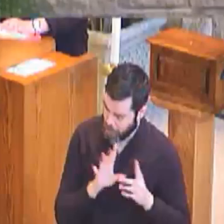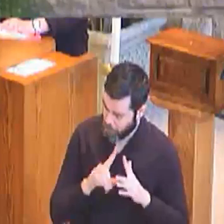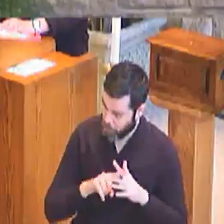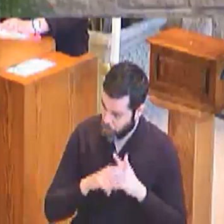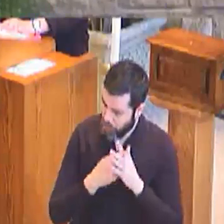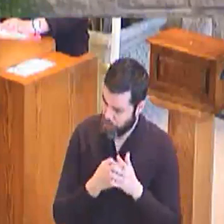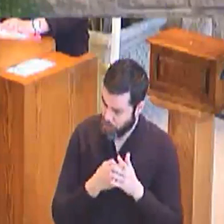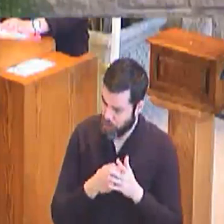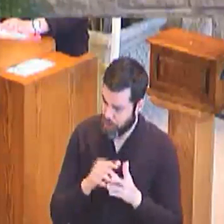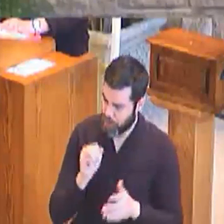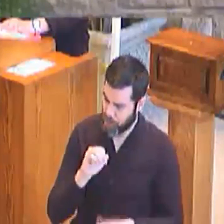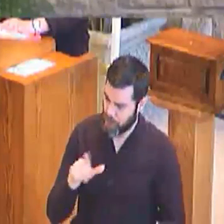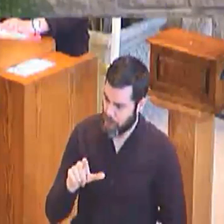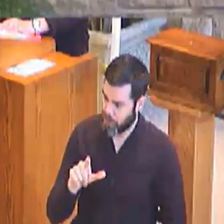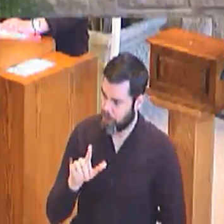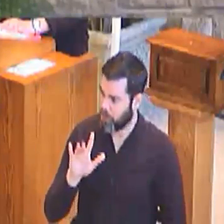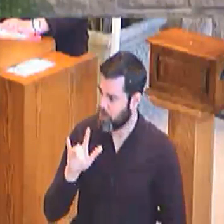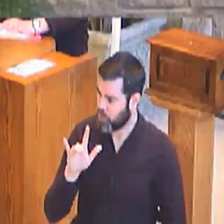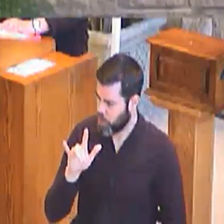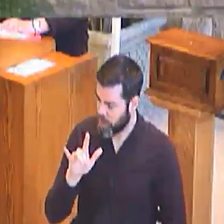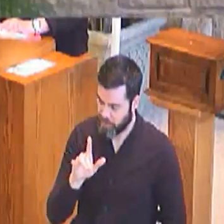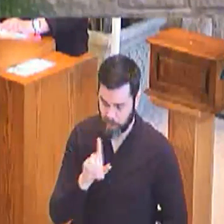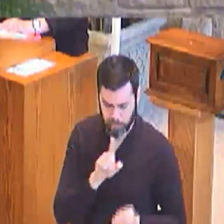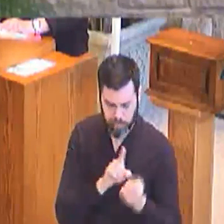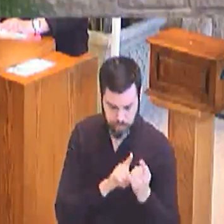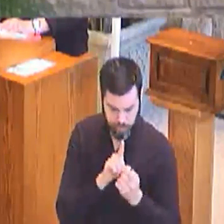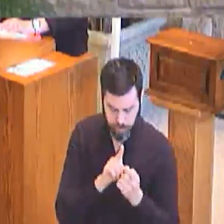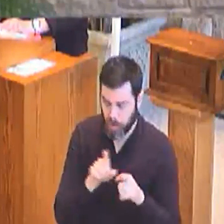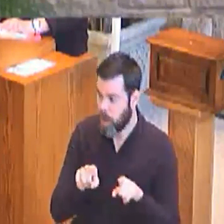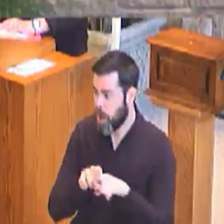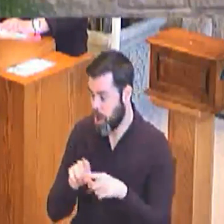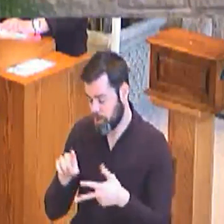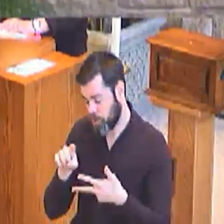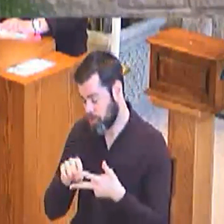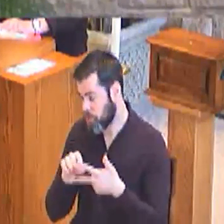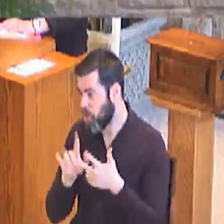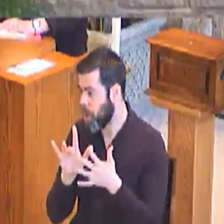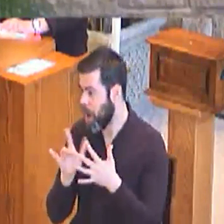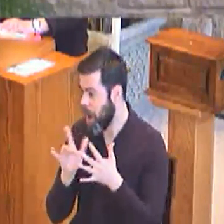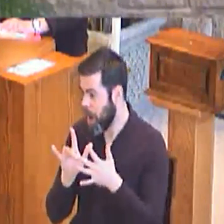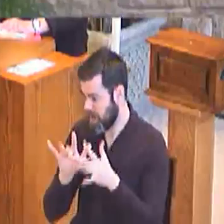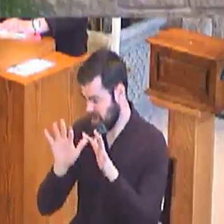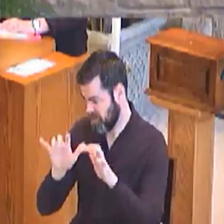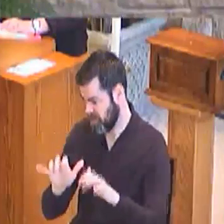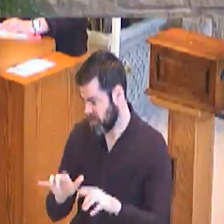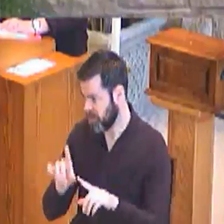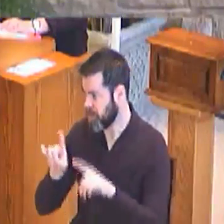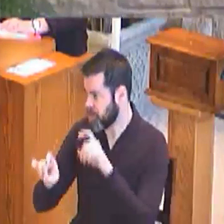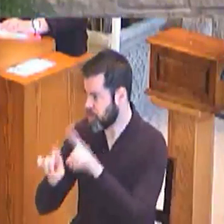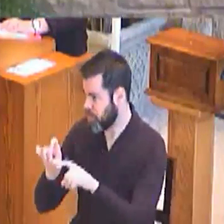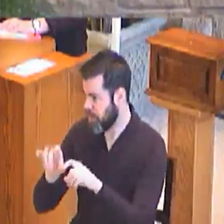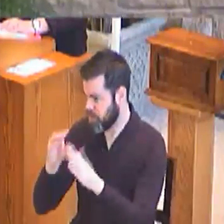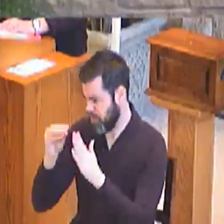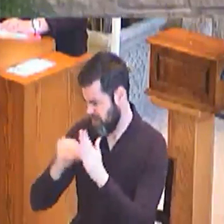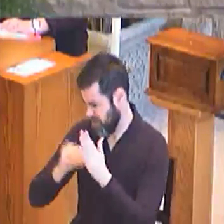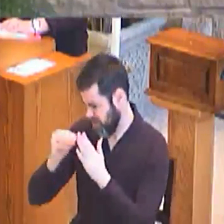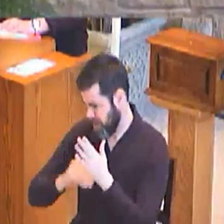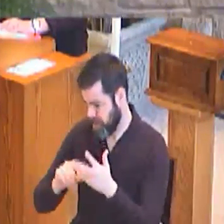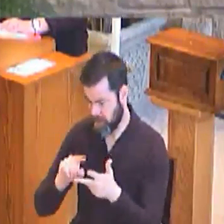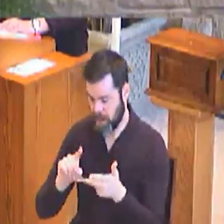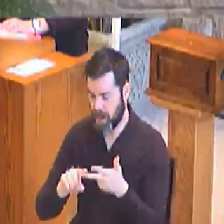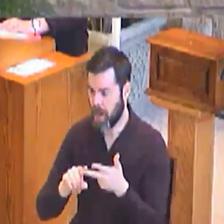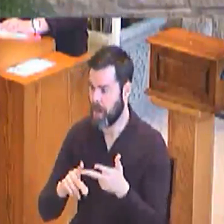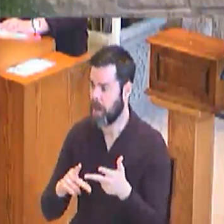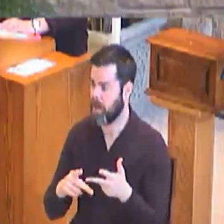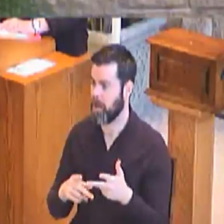25th. For the streamers, there's the online or written surveys, which also be starting on the 25th. And then the extroverts, of